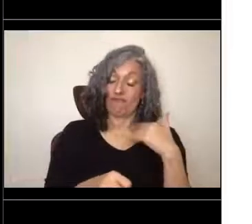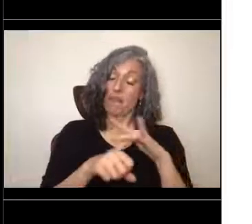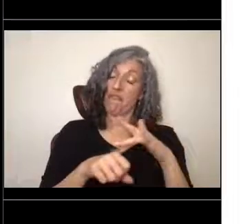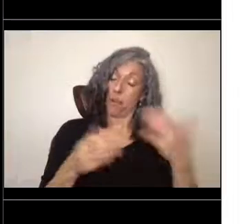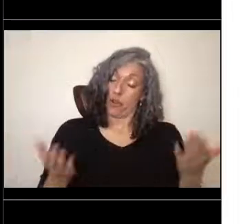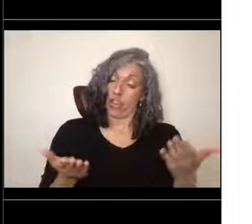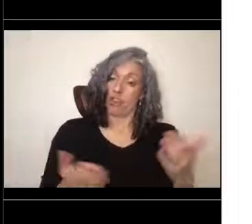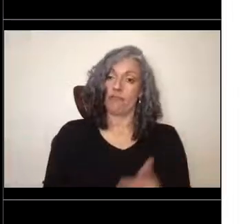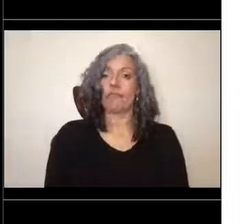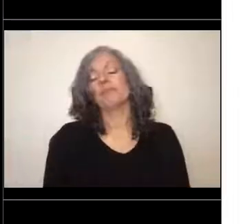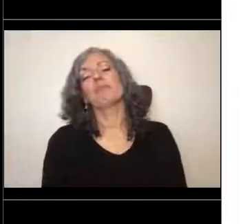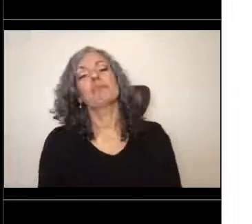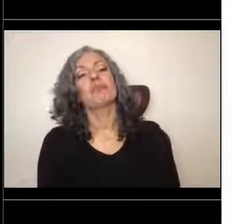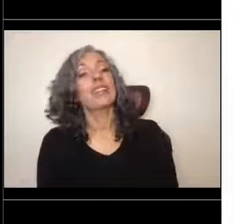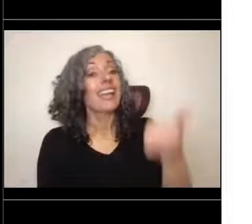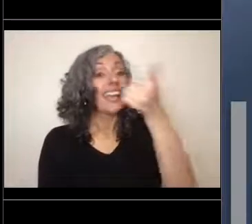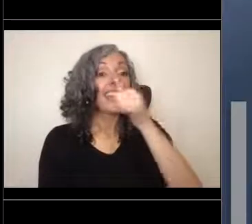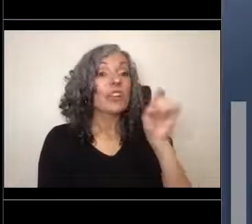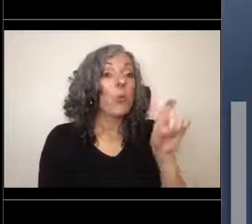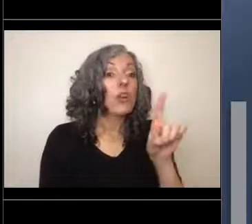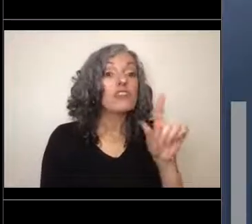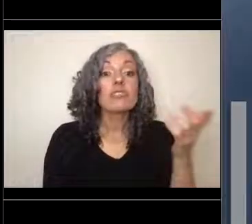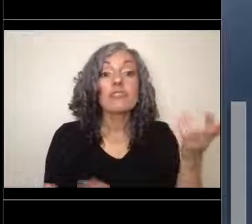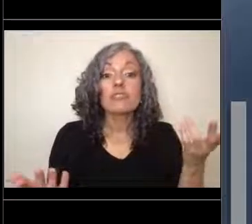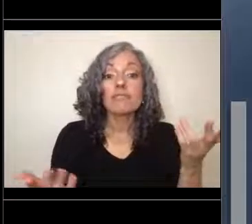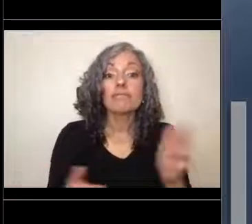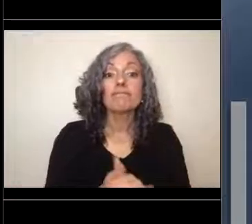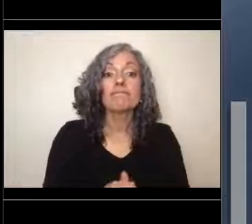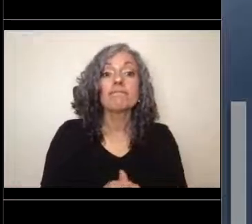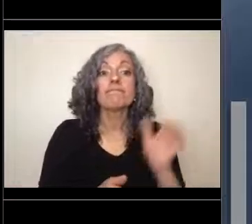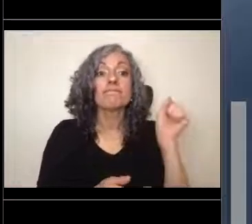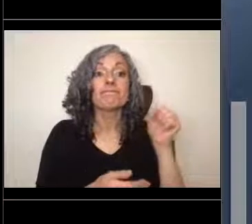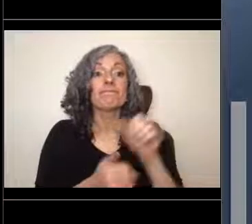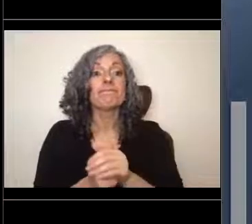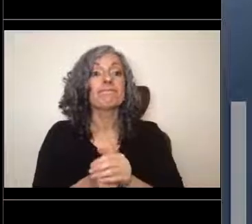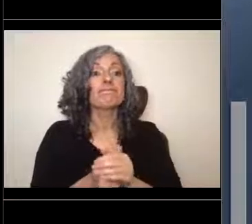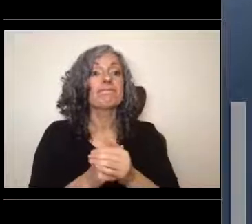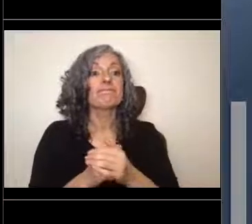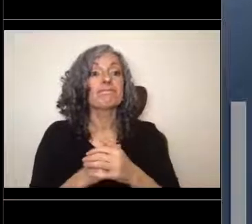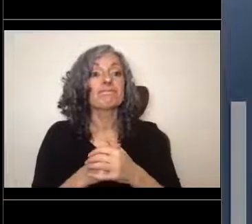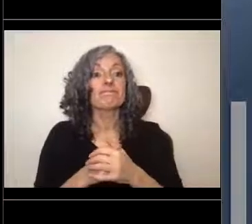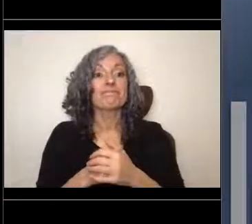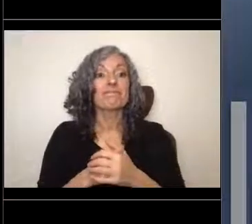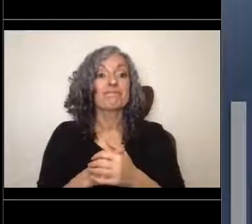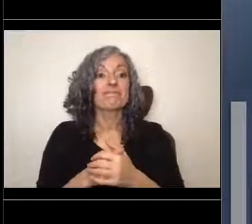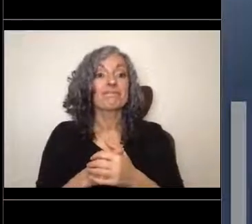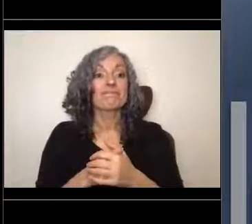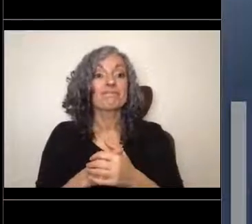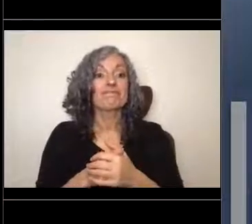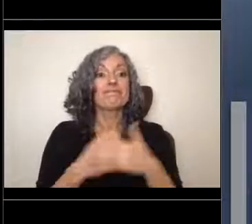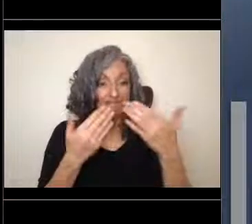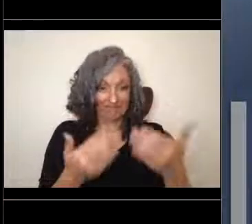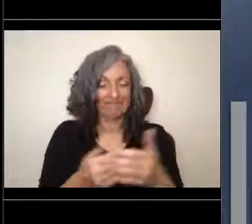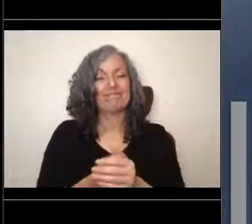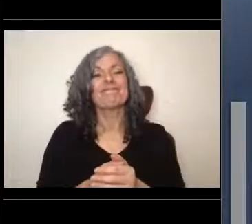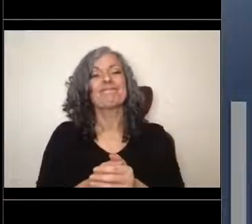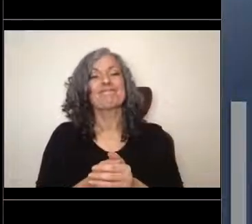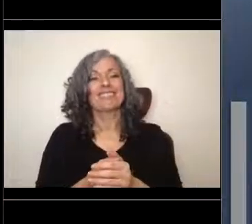Keith. Do you have any questions, commissioners? Yes. As you were called yesterday, Commissioner